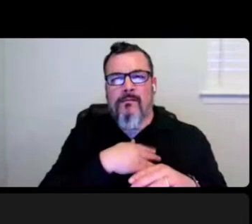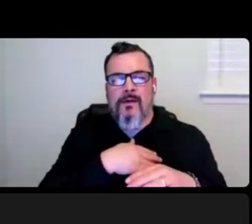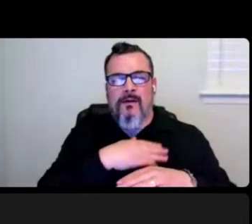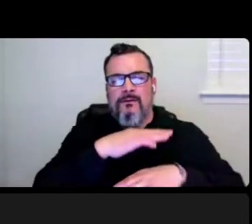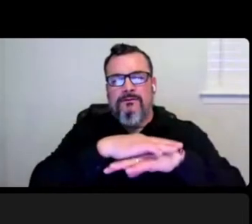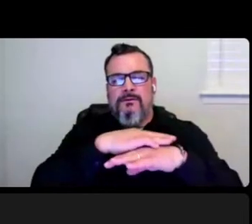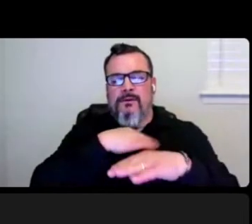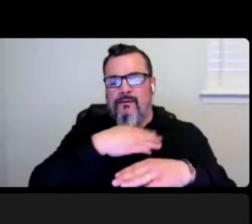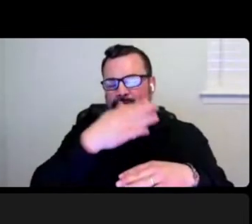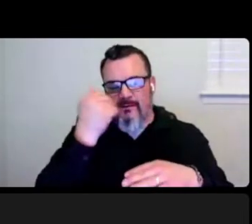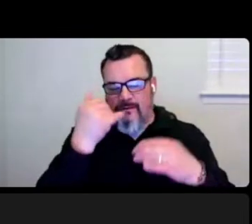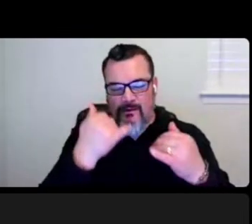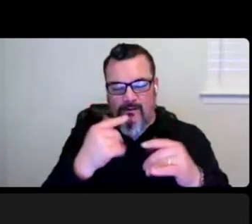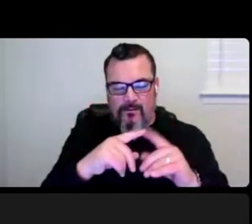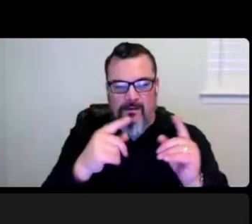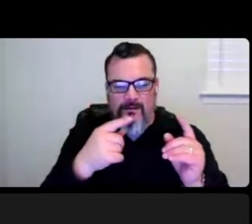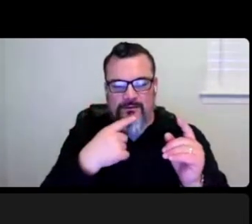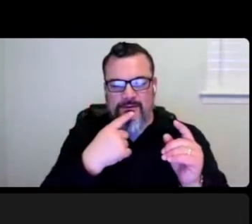I'll forget it now, but it says,